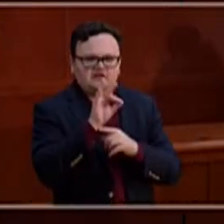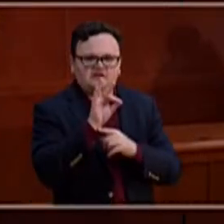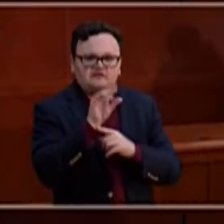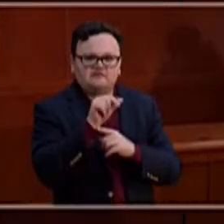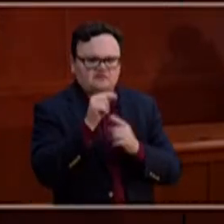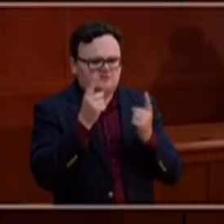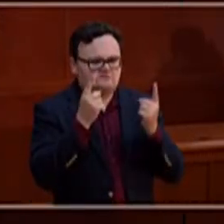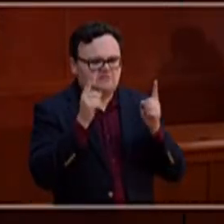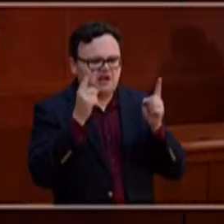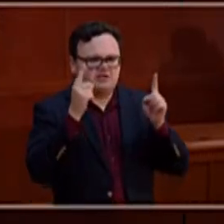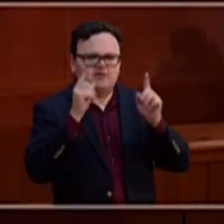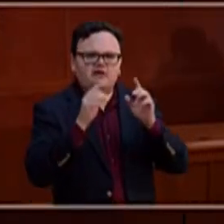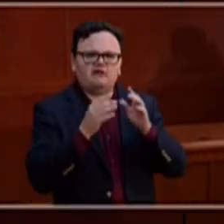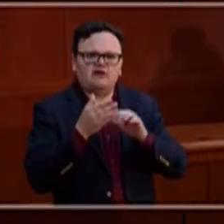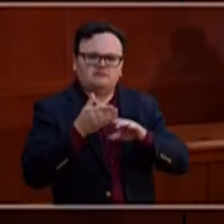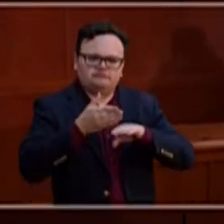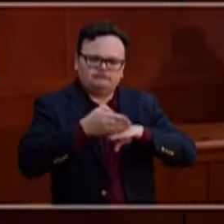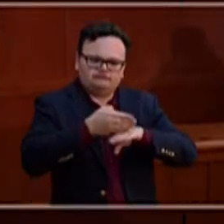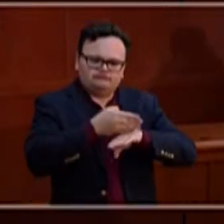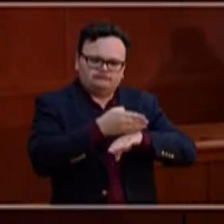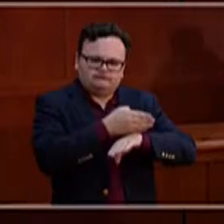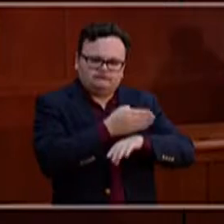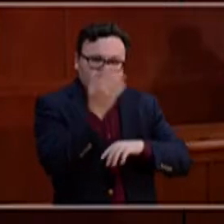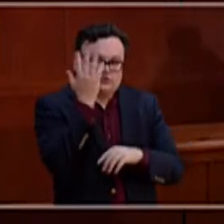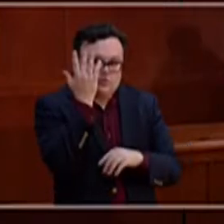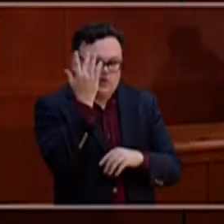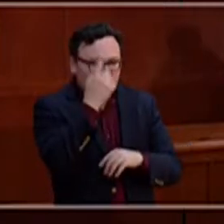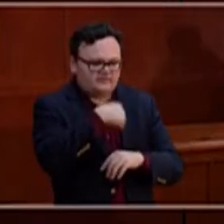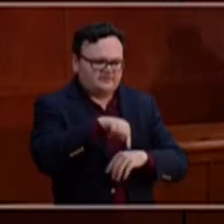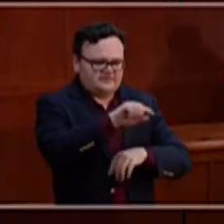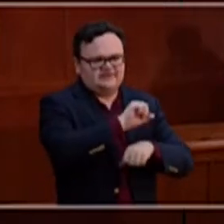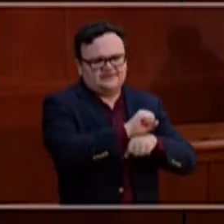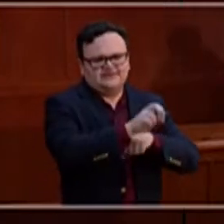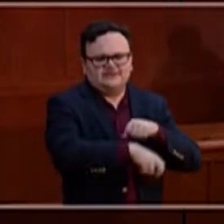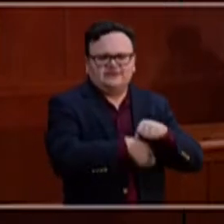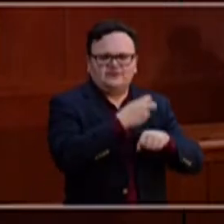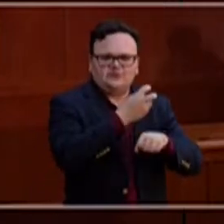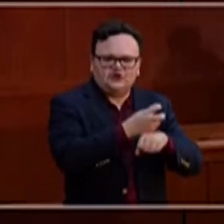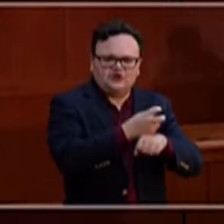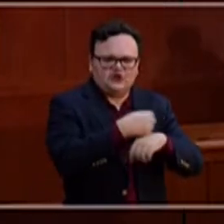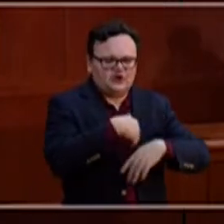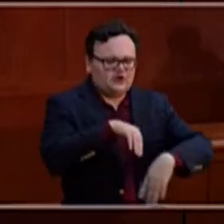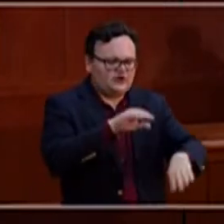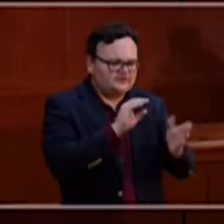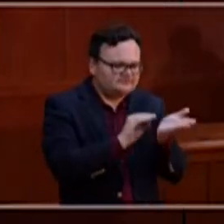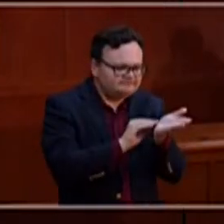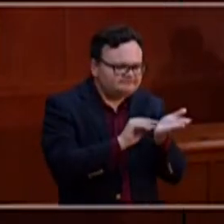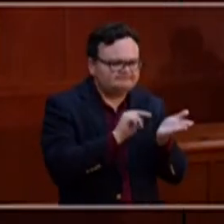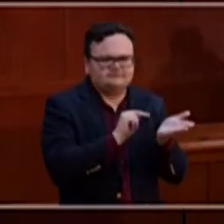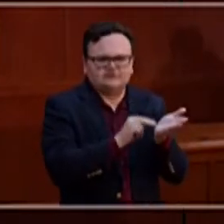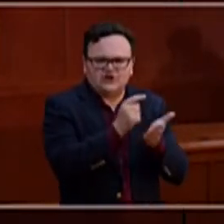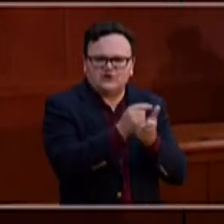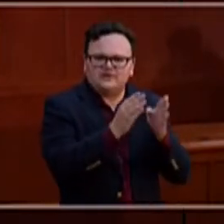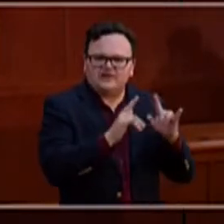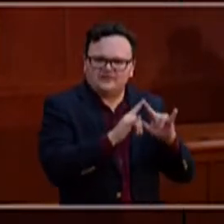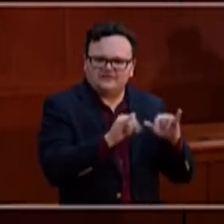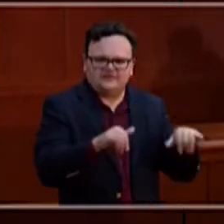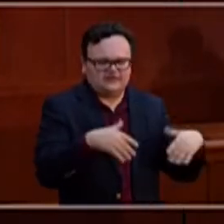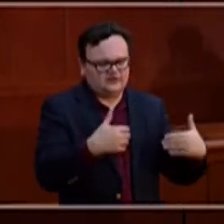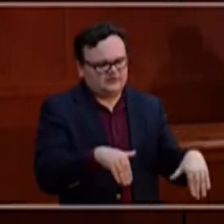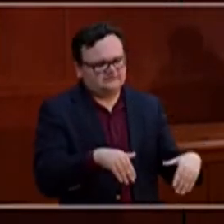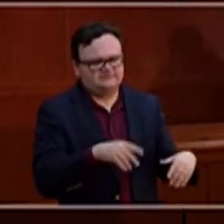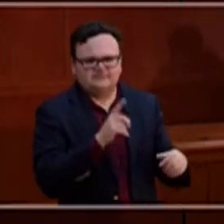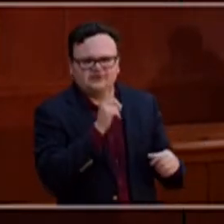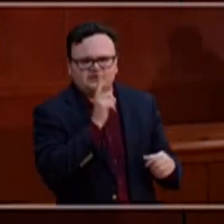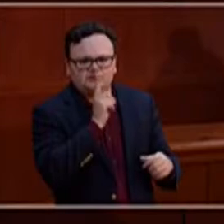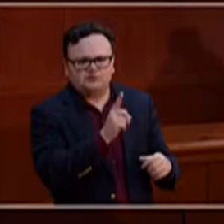had because of the incredible dedication and contribution of the people on the ground. And a